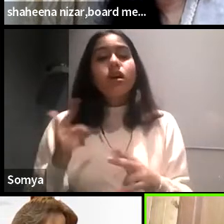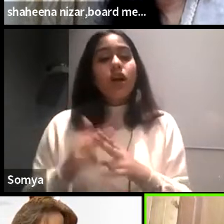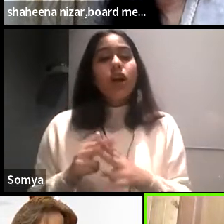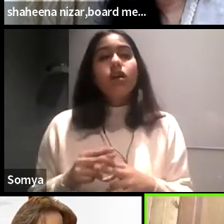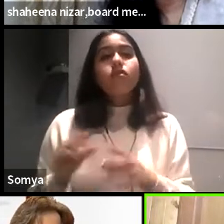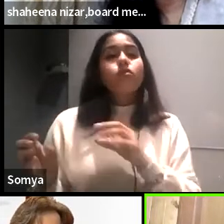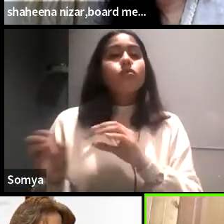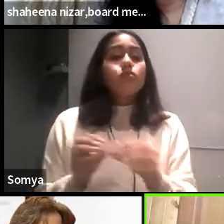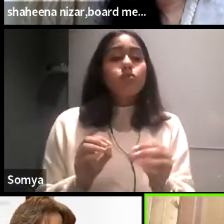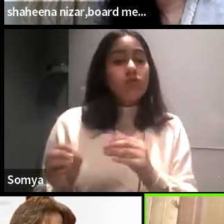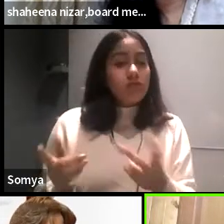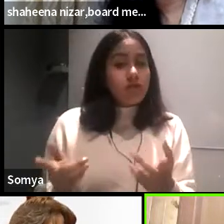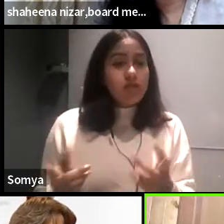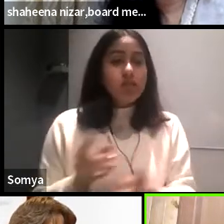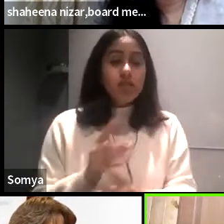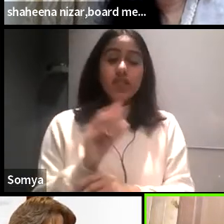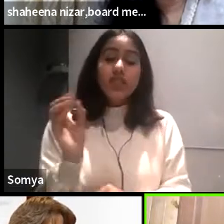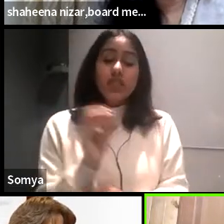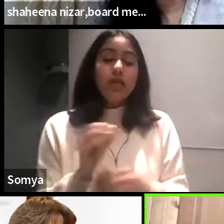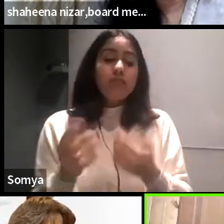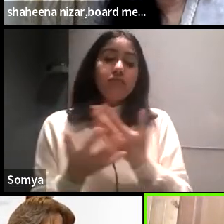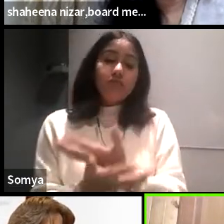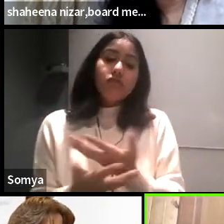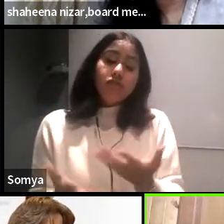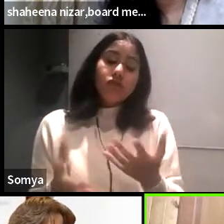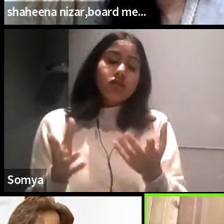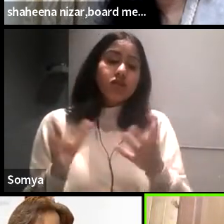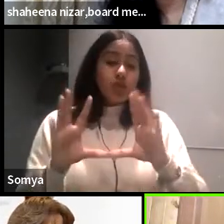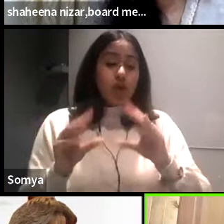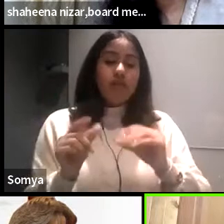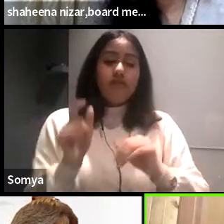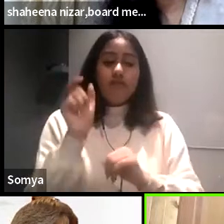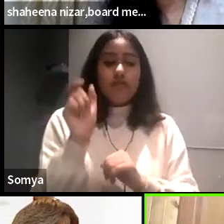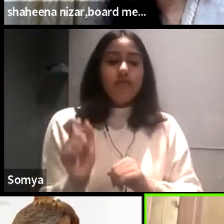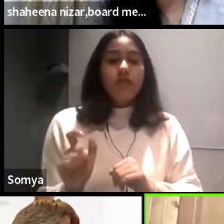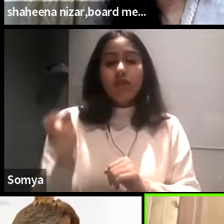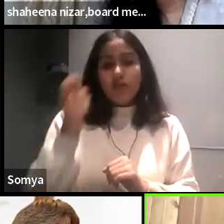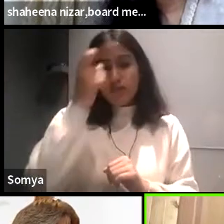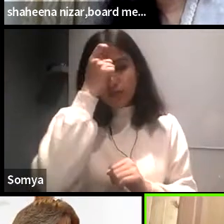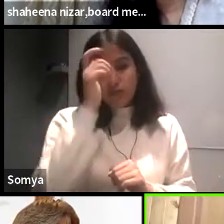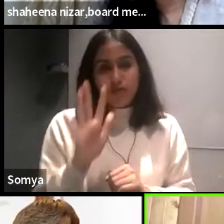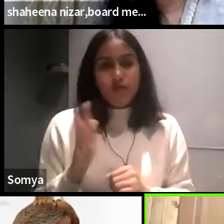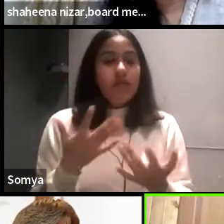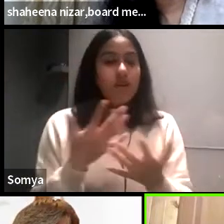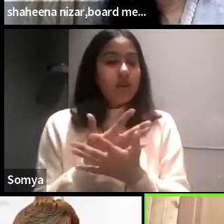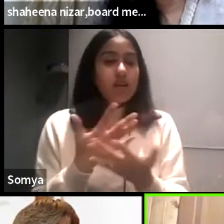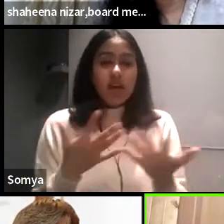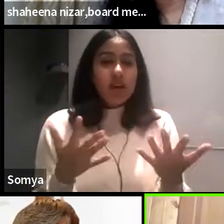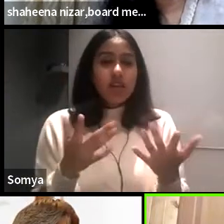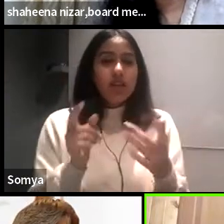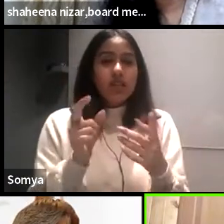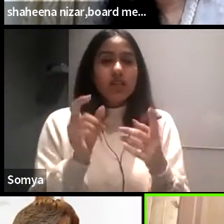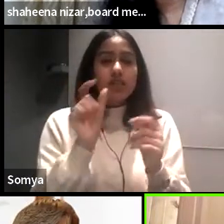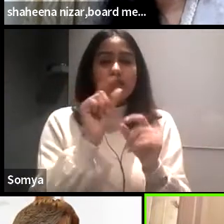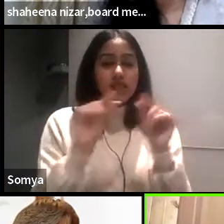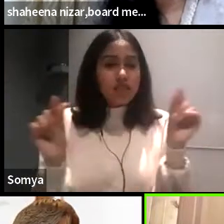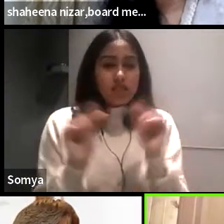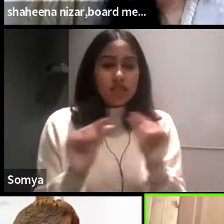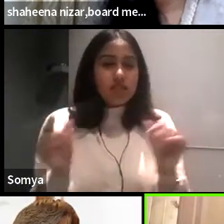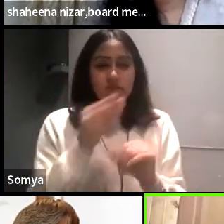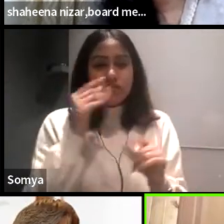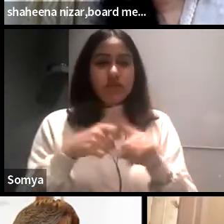And so these are all very softer issues. Do you want to just throw some light on it, please,